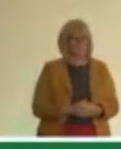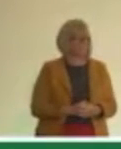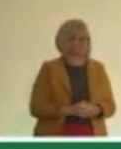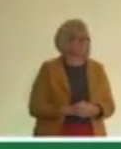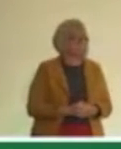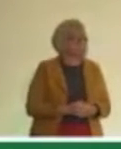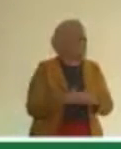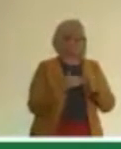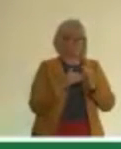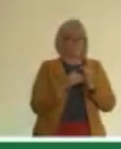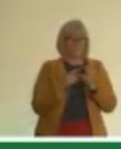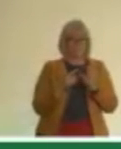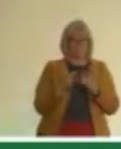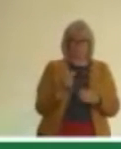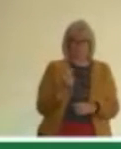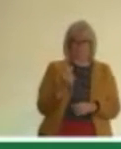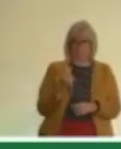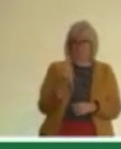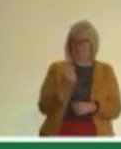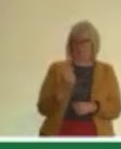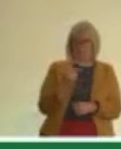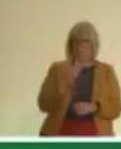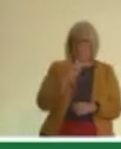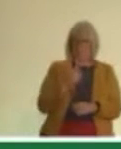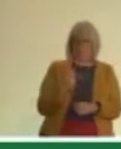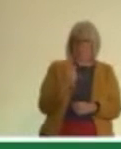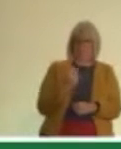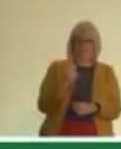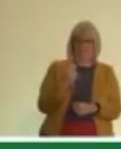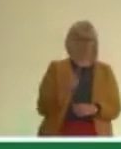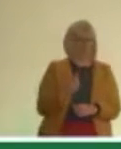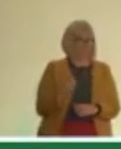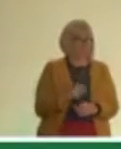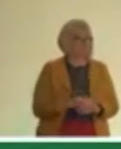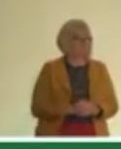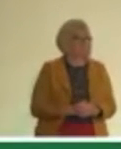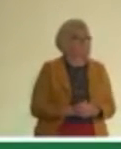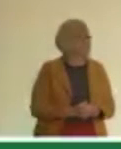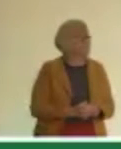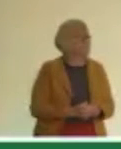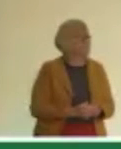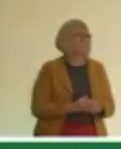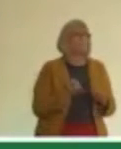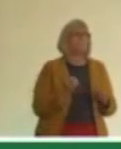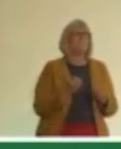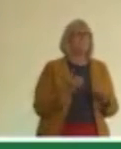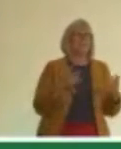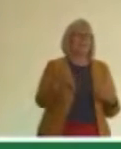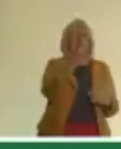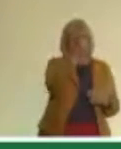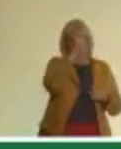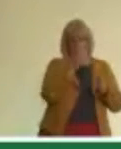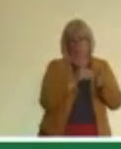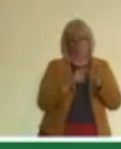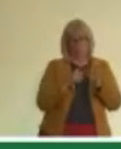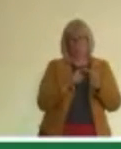Zoe's looking at me like, what are you about to say? She's channeling Caroline from yesterday with Carla. Many of you will know Zoe from her amazing